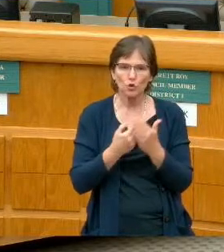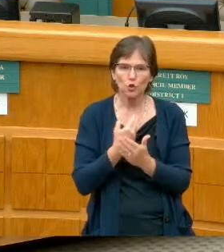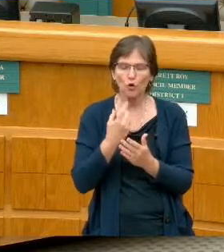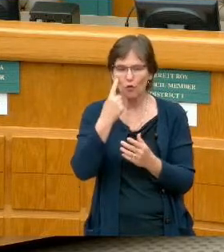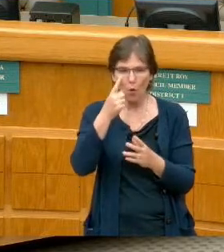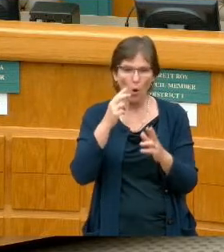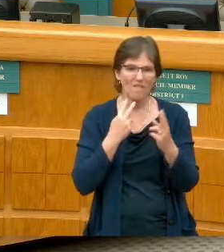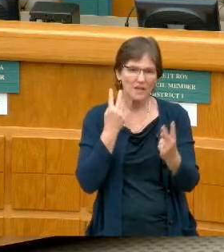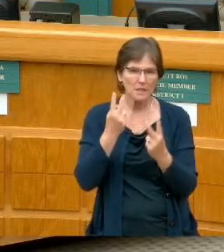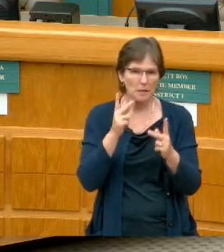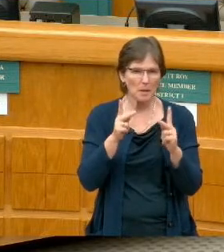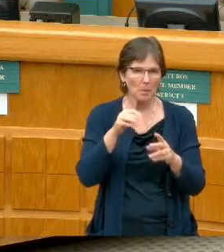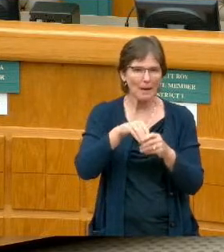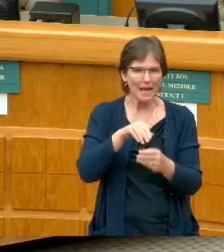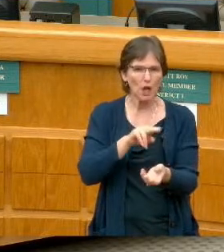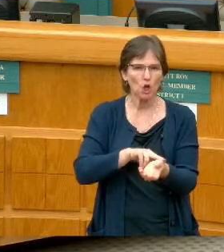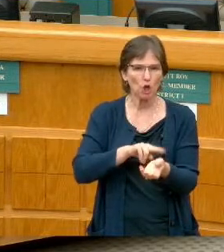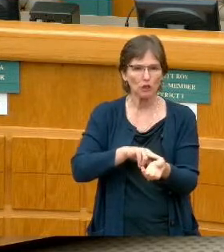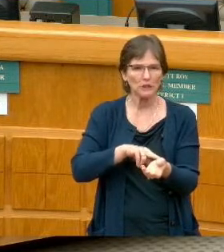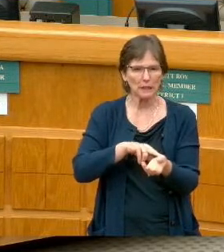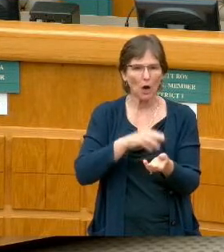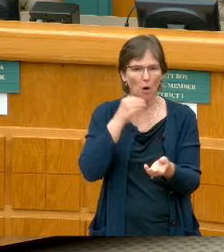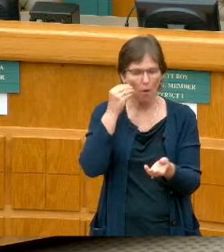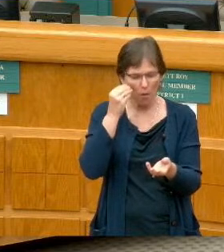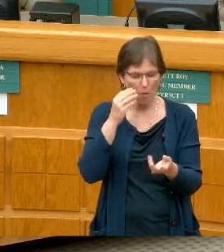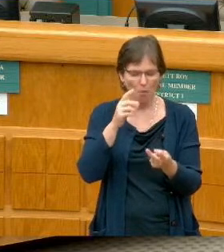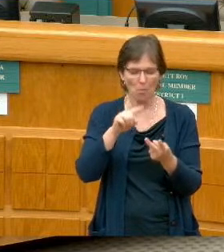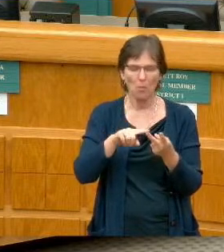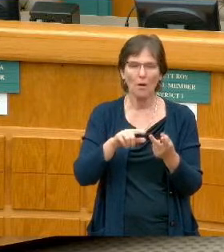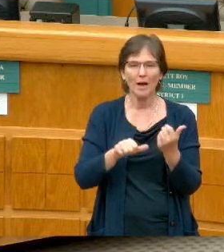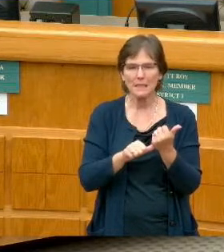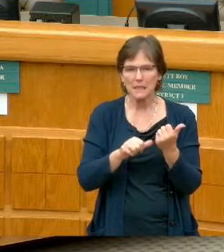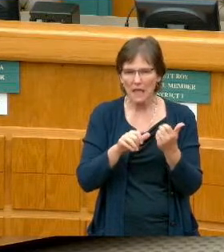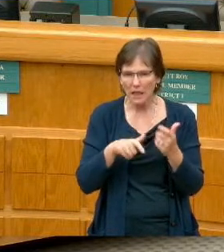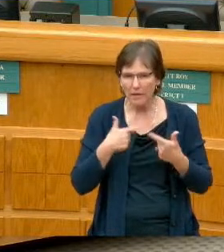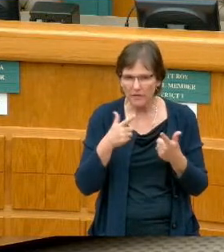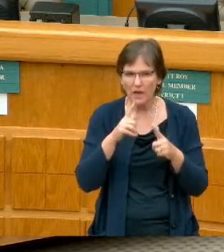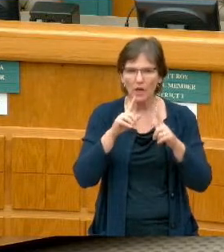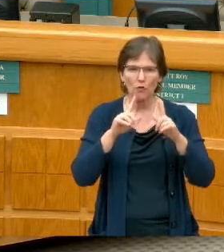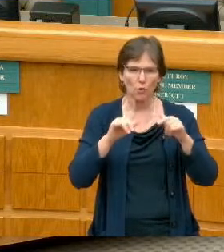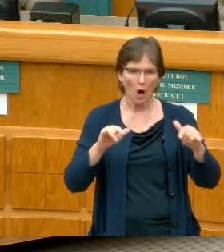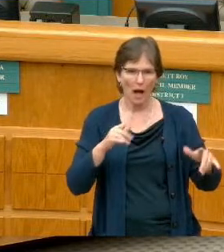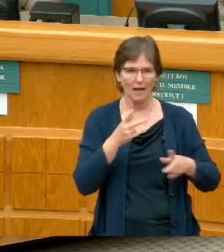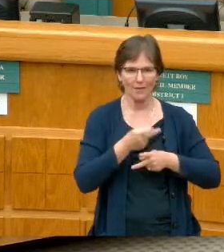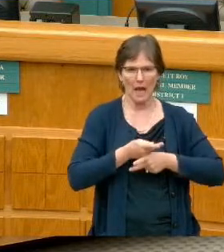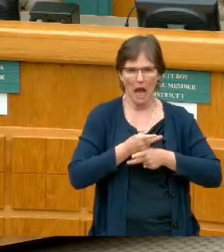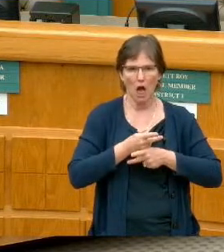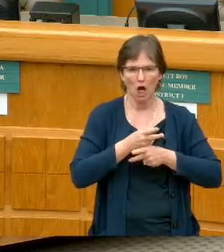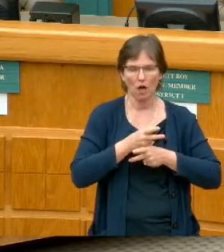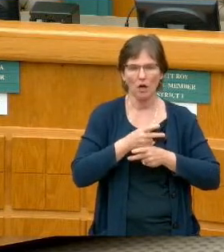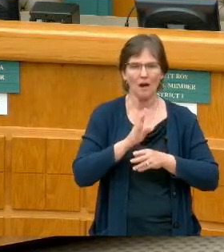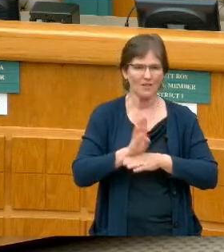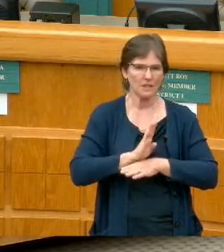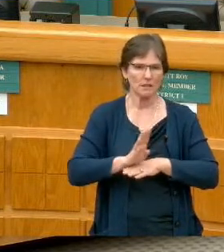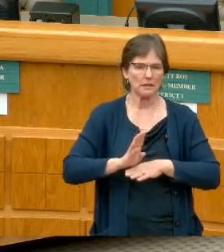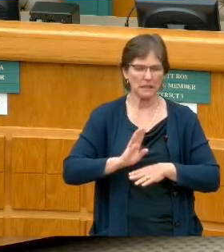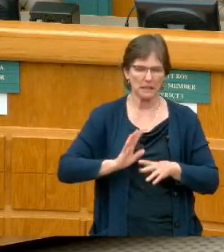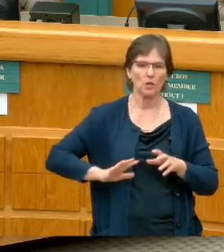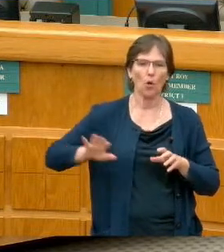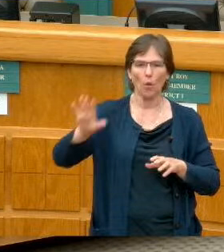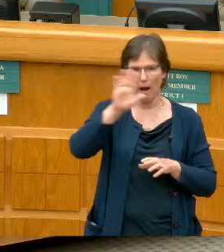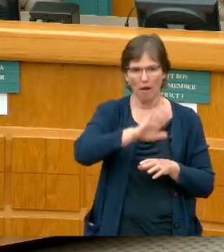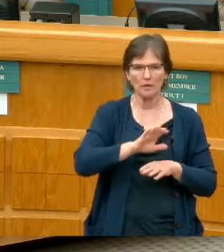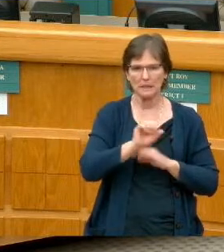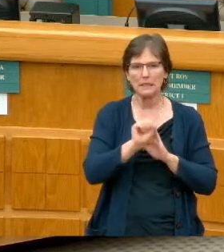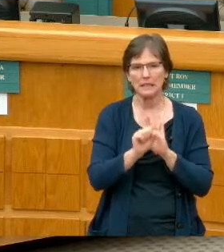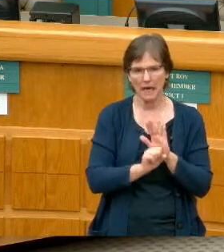Just moments ago when I walked in, Director Rodriguez and I discussed really what this means for families. And we want to make